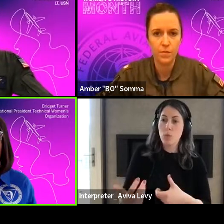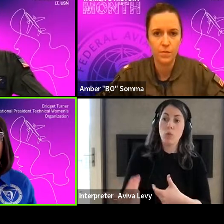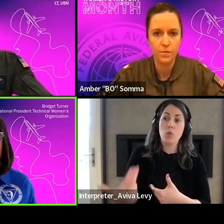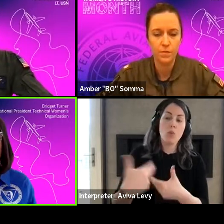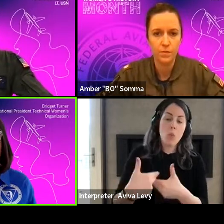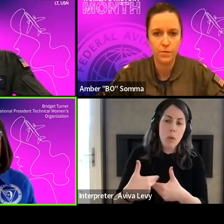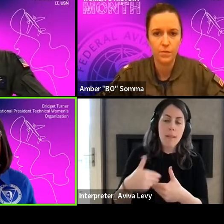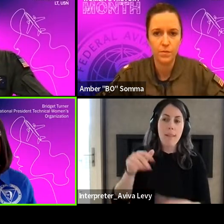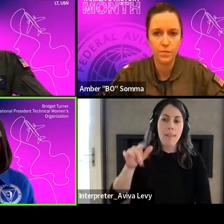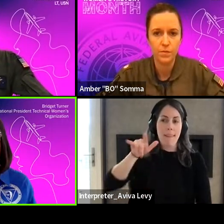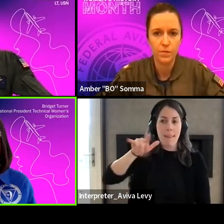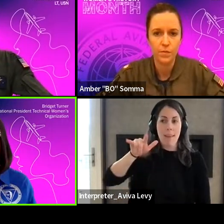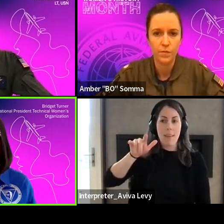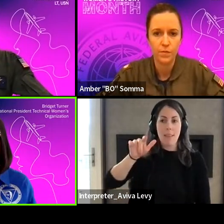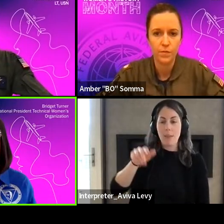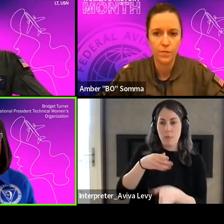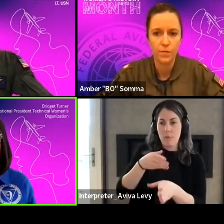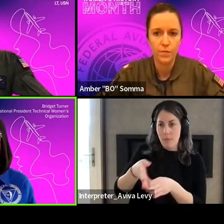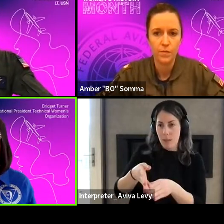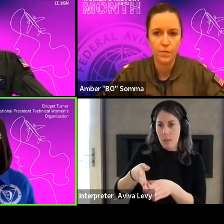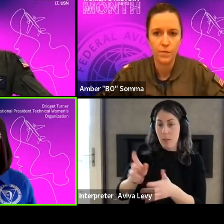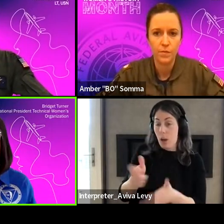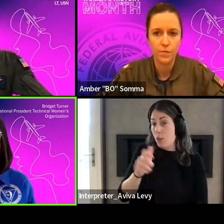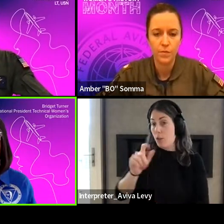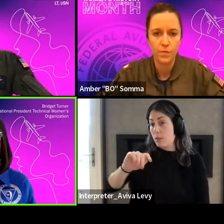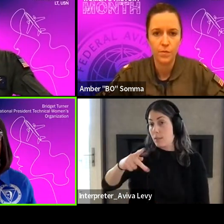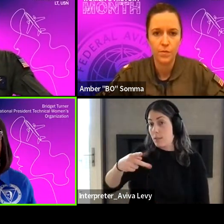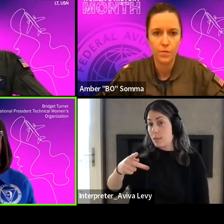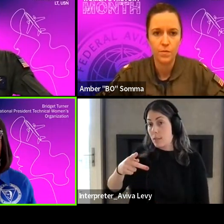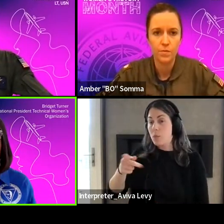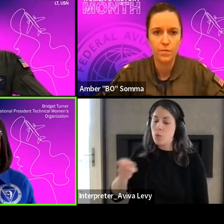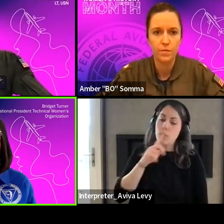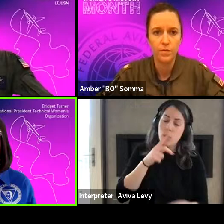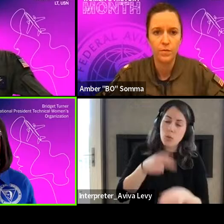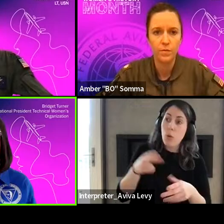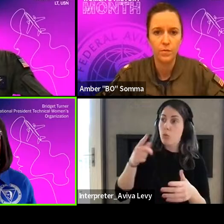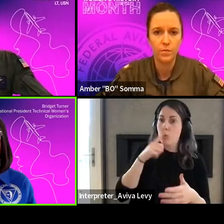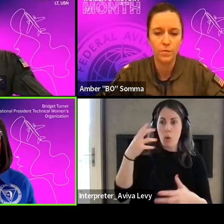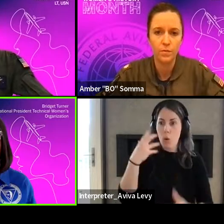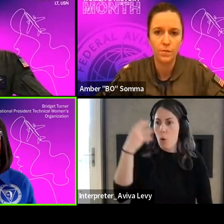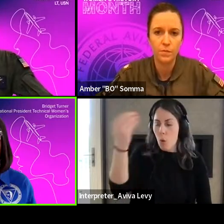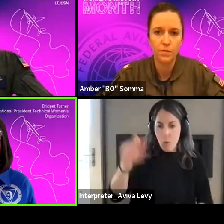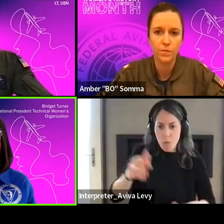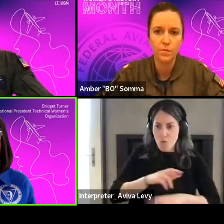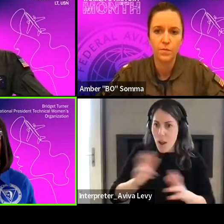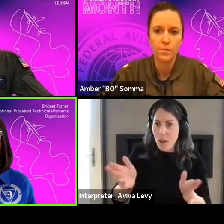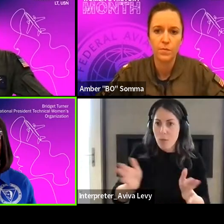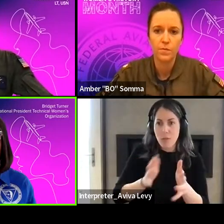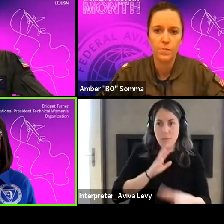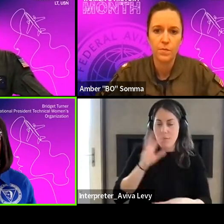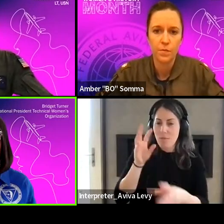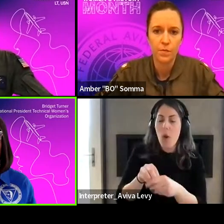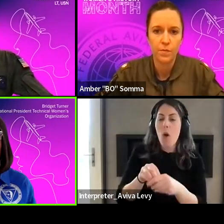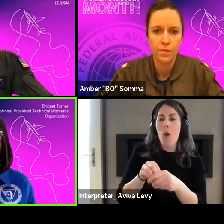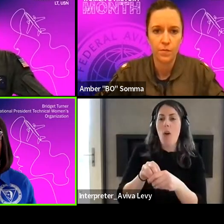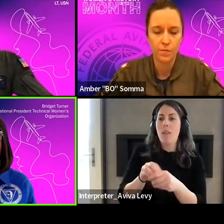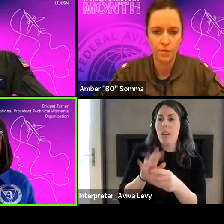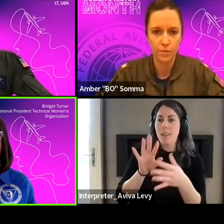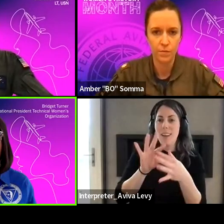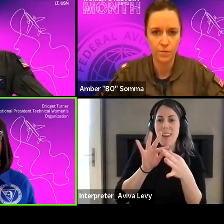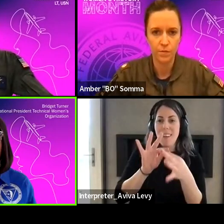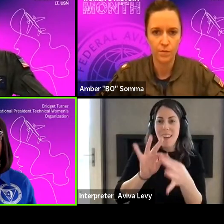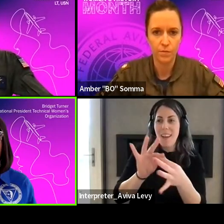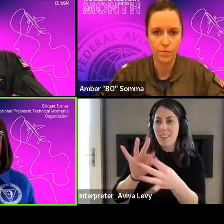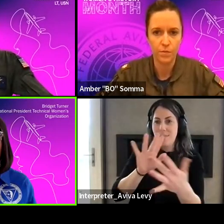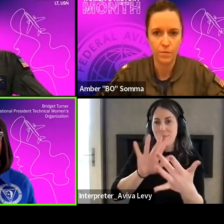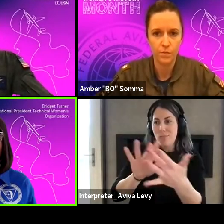any other encouraging tips that you just gave it. Just, you know, go out there, do it, stay engaged. And when you get engaged, connect with those who are in